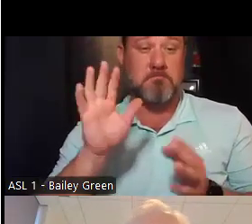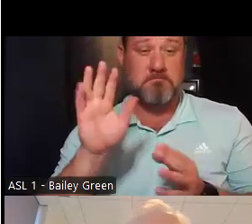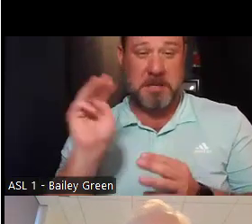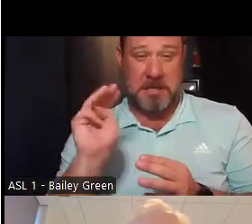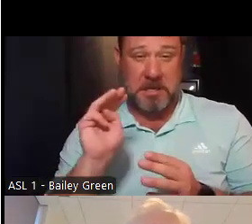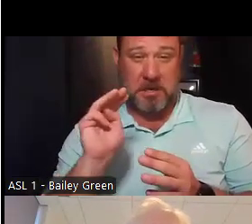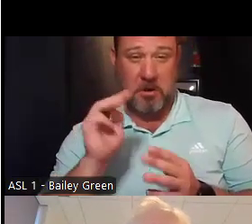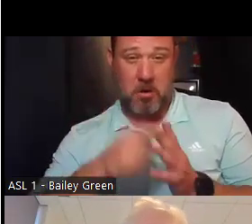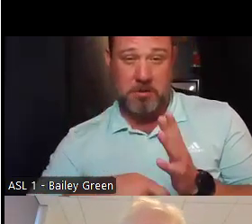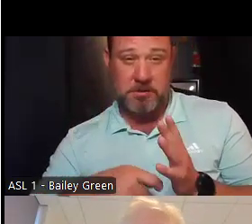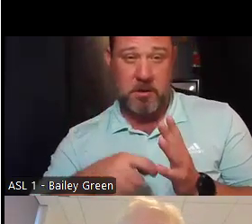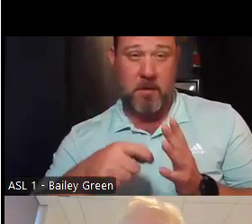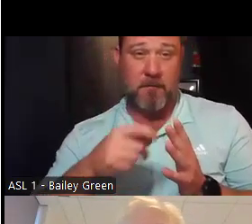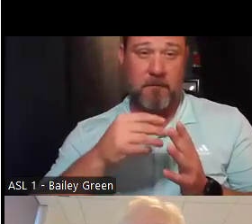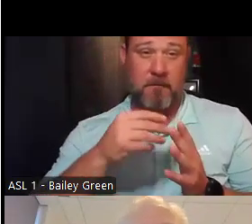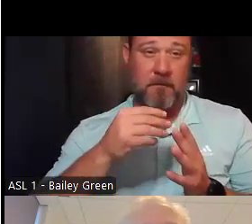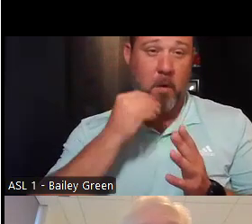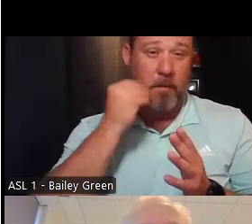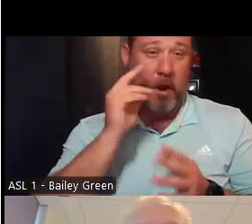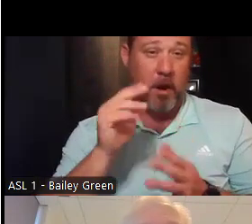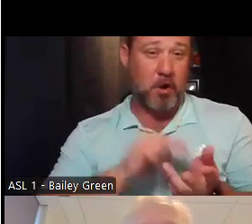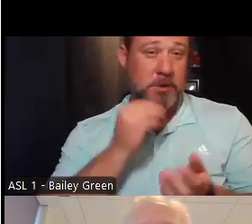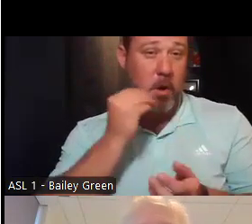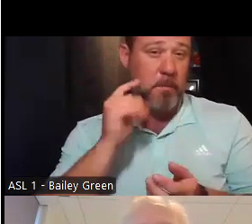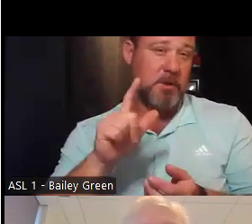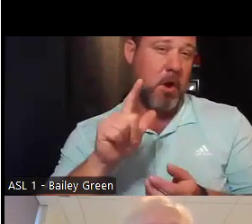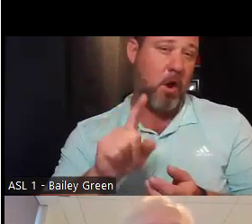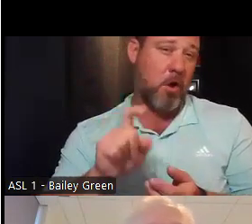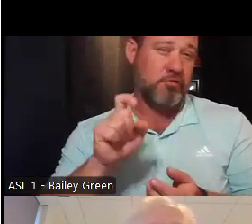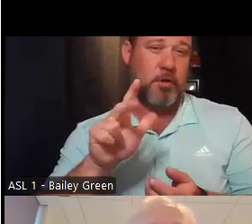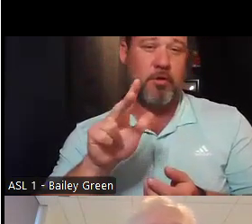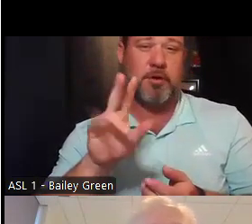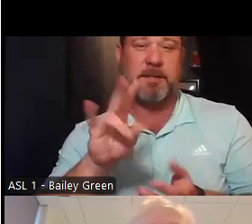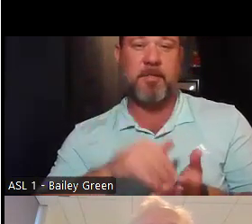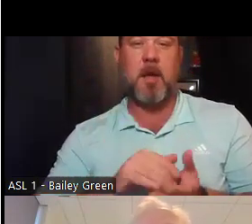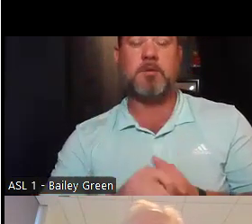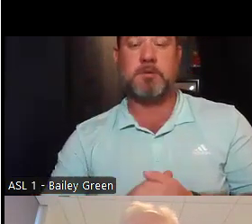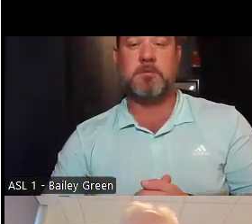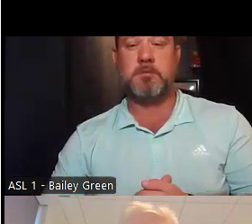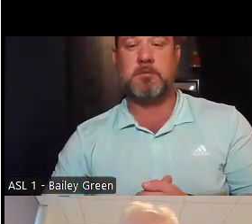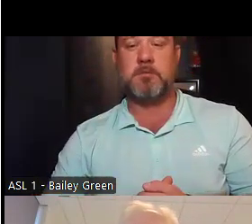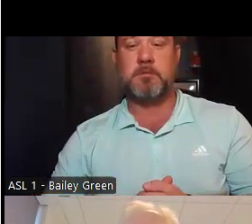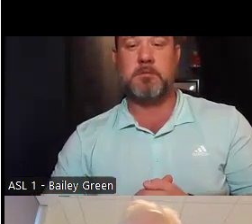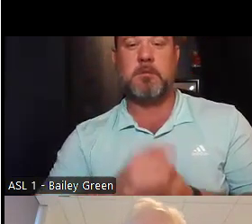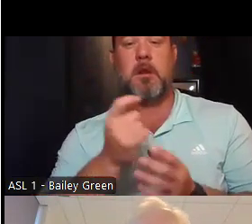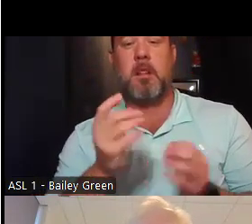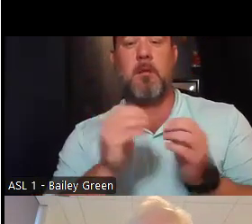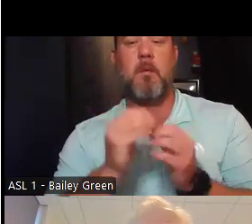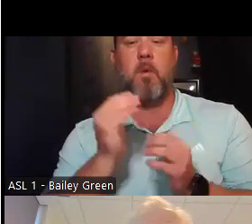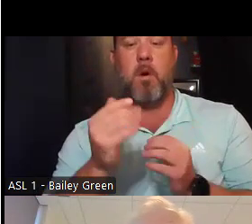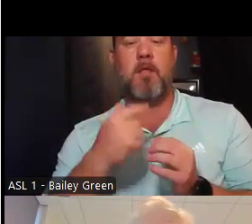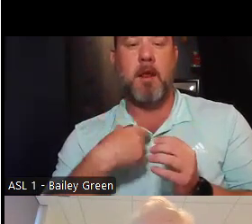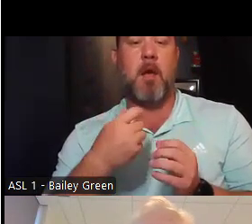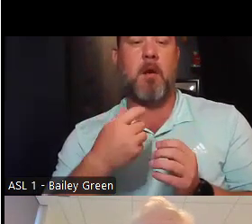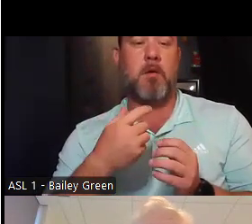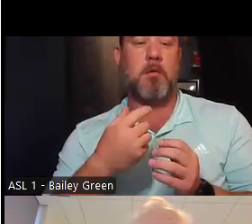In California, a year of care would cost about $137,000. So again, a little bit more than our extensive